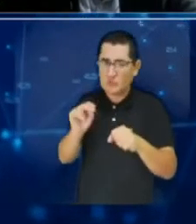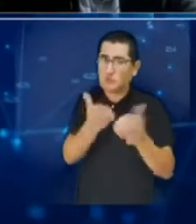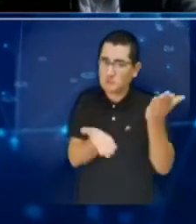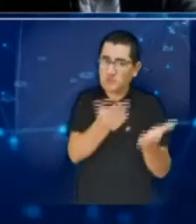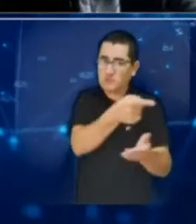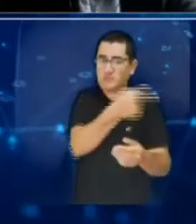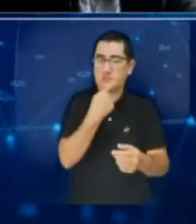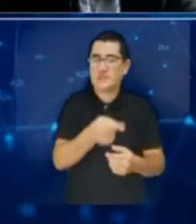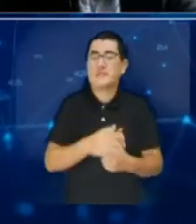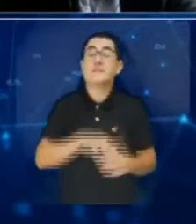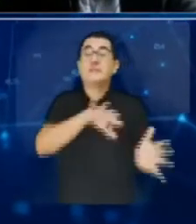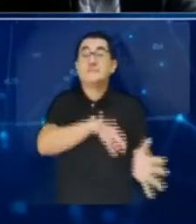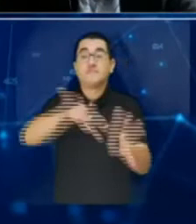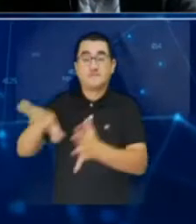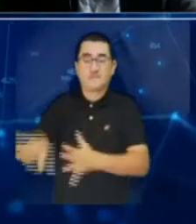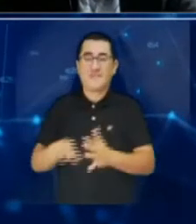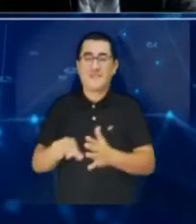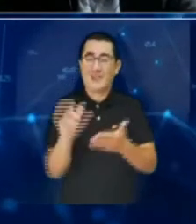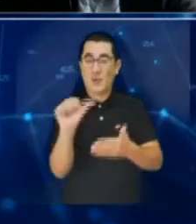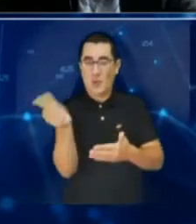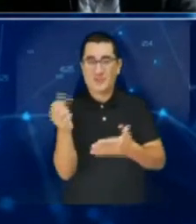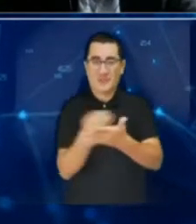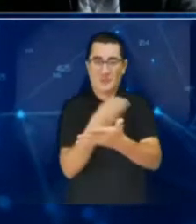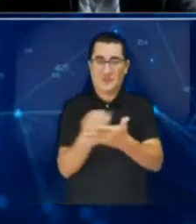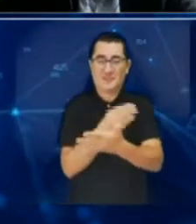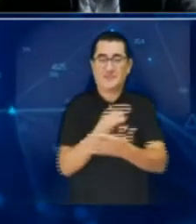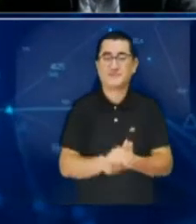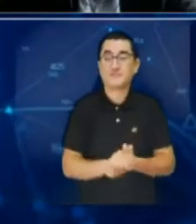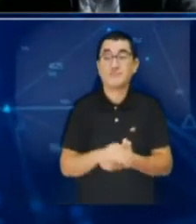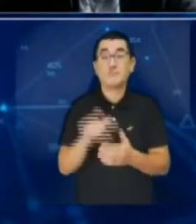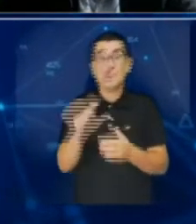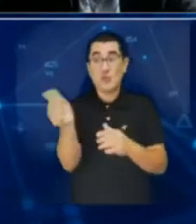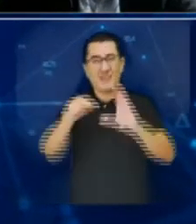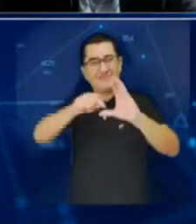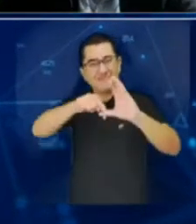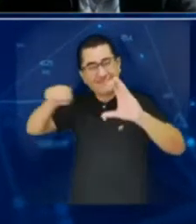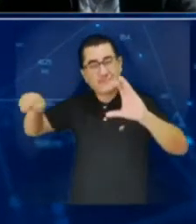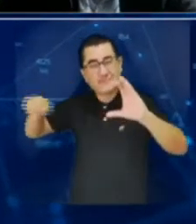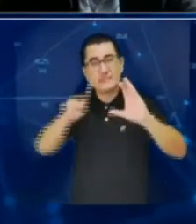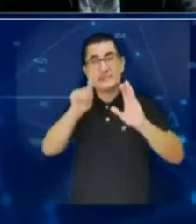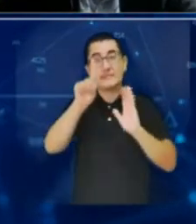please. Now, for